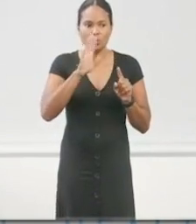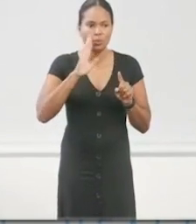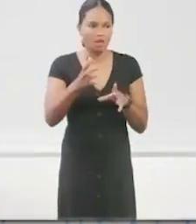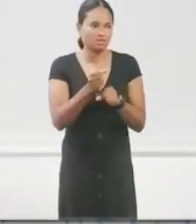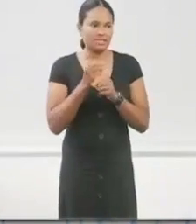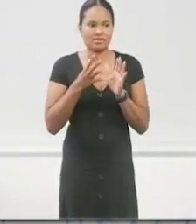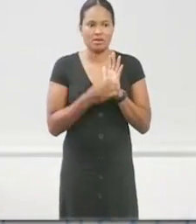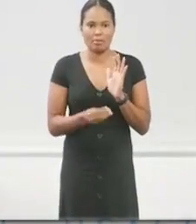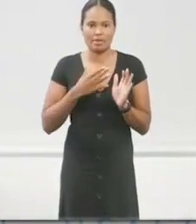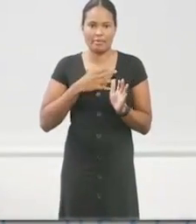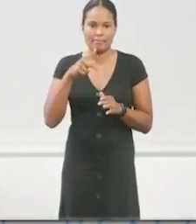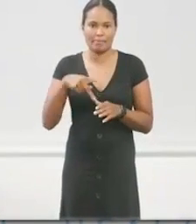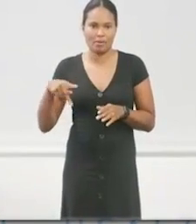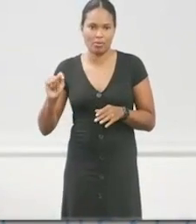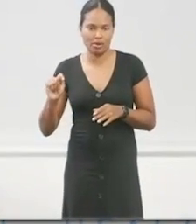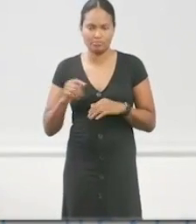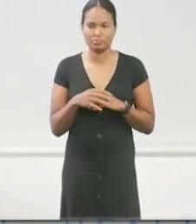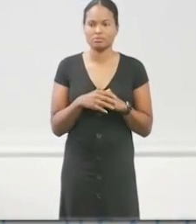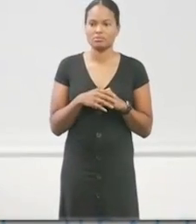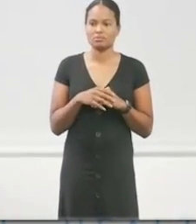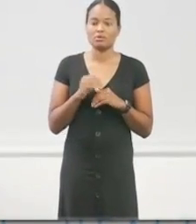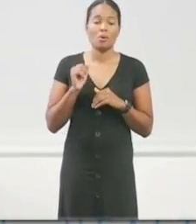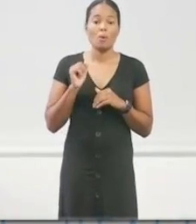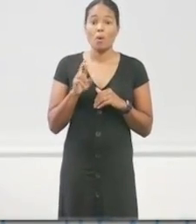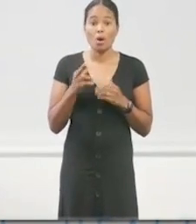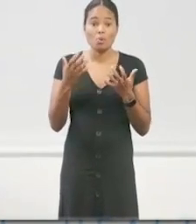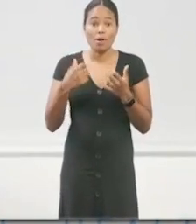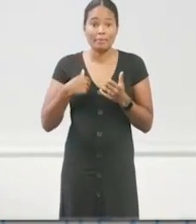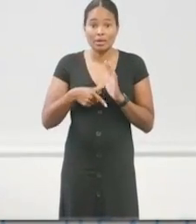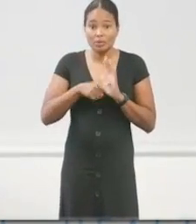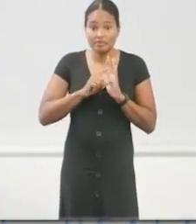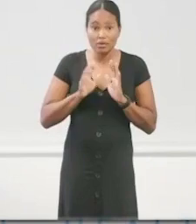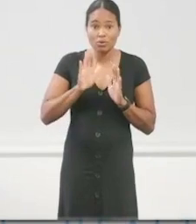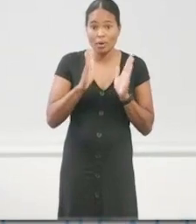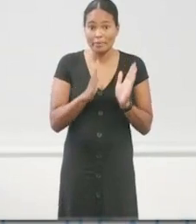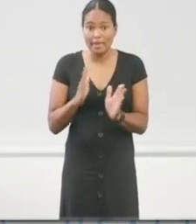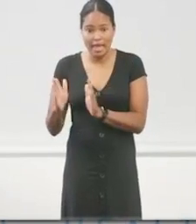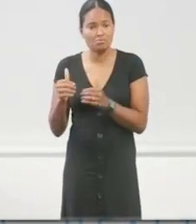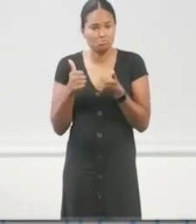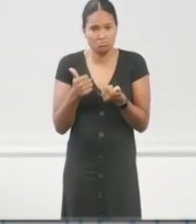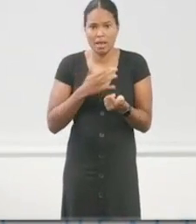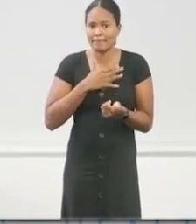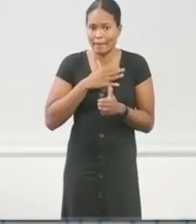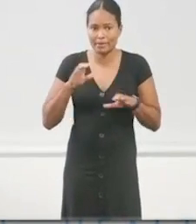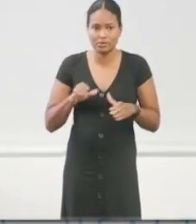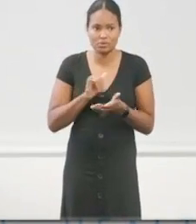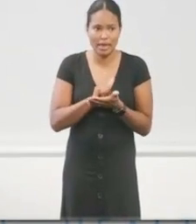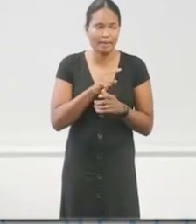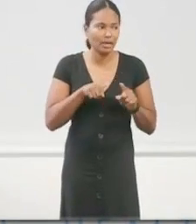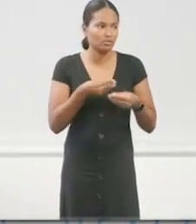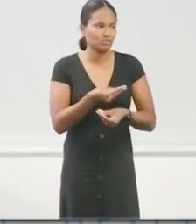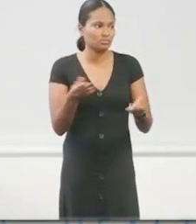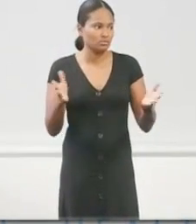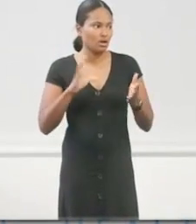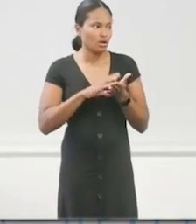free to reach out. Or if you ever want us to review one of your plans, we're happy to do that. But you will get a copy of all of this as well.